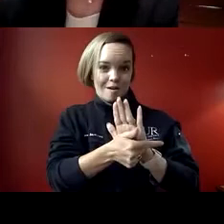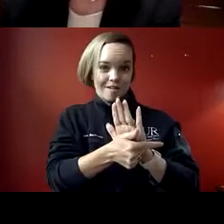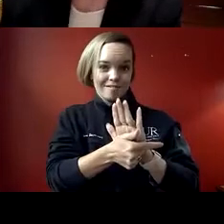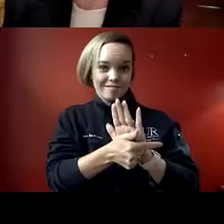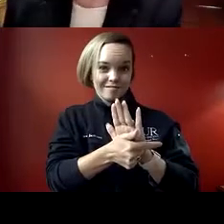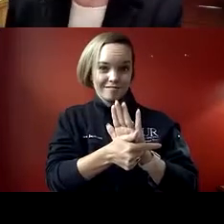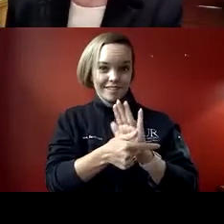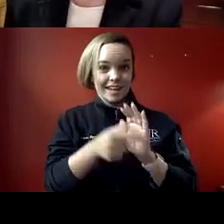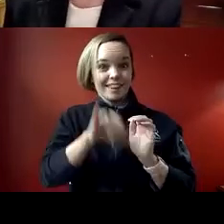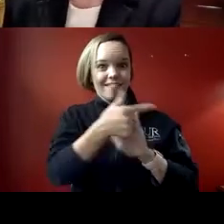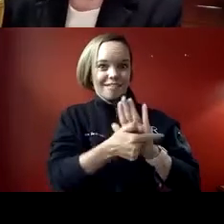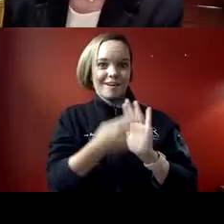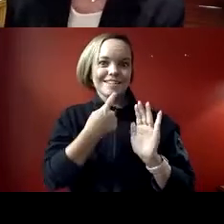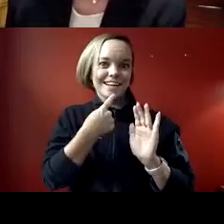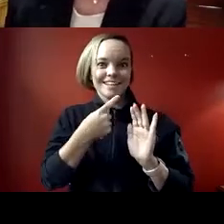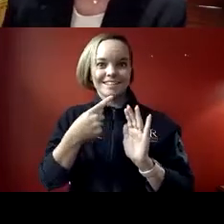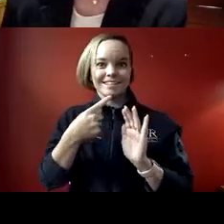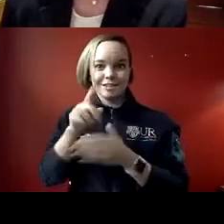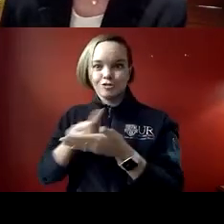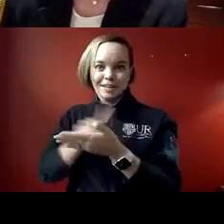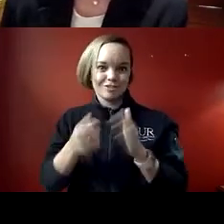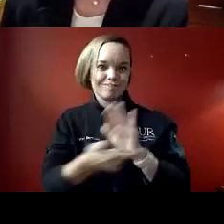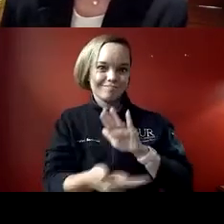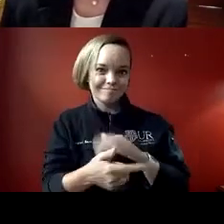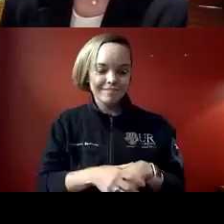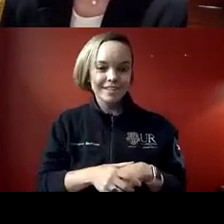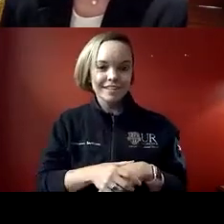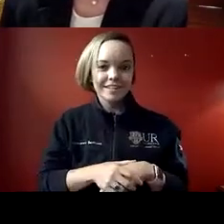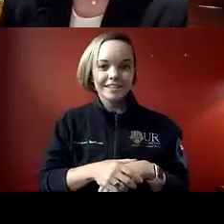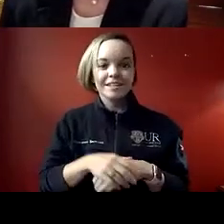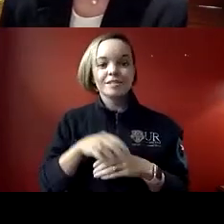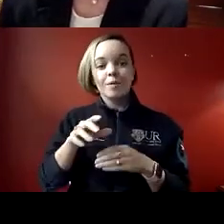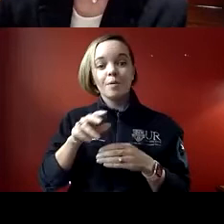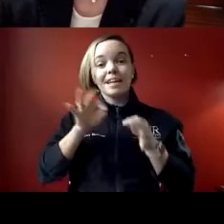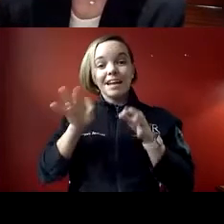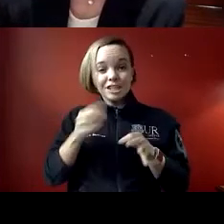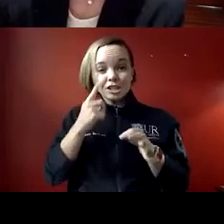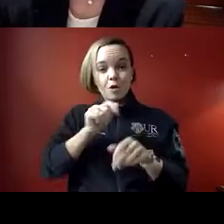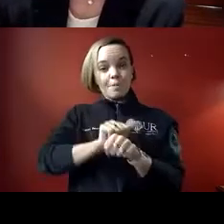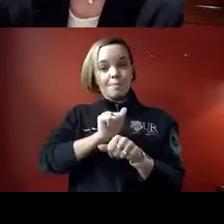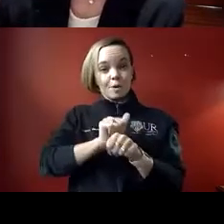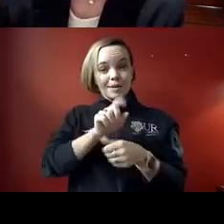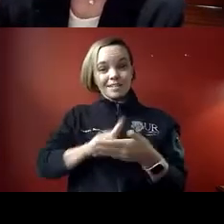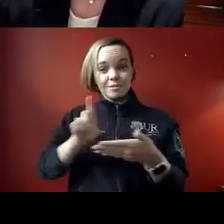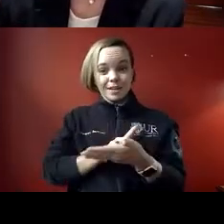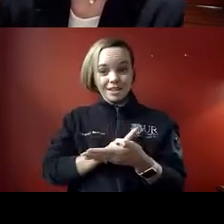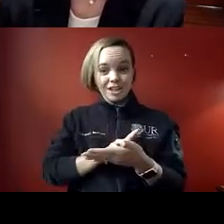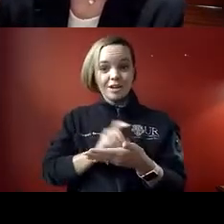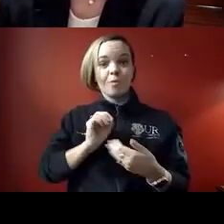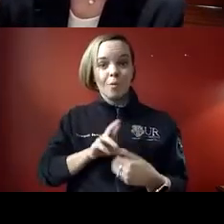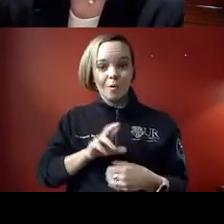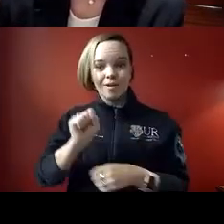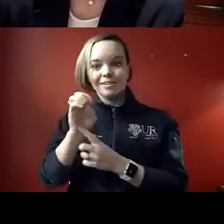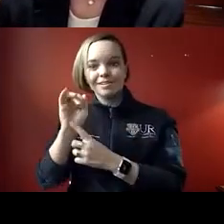discrimination. The definition of employment discrimination or sexual